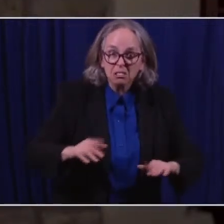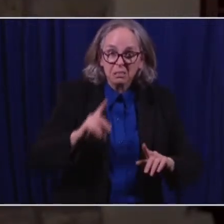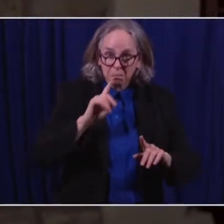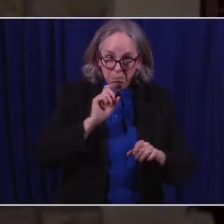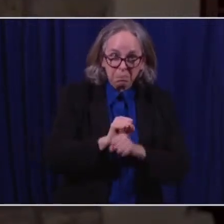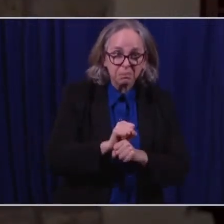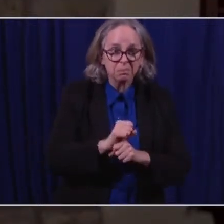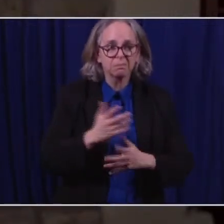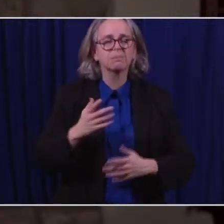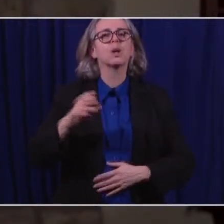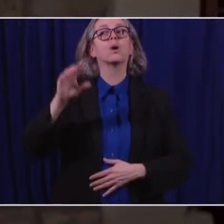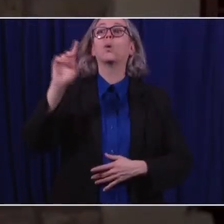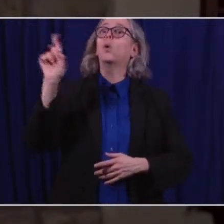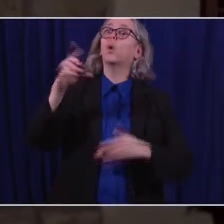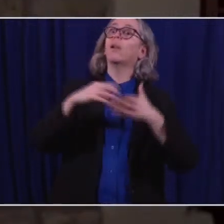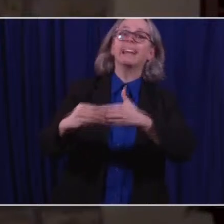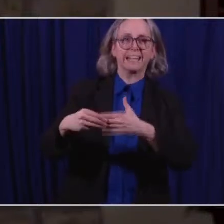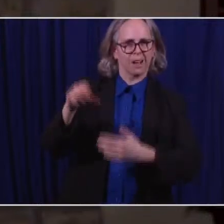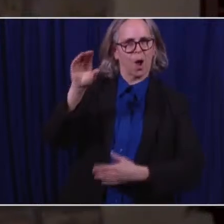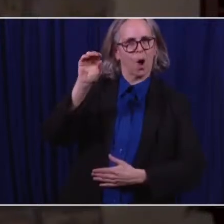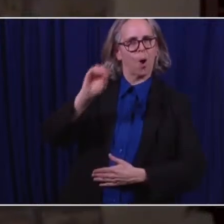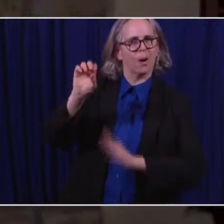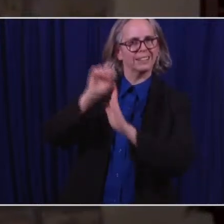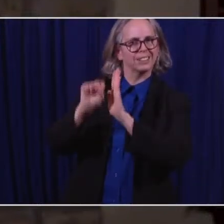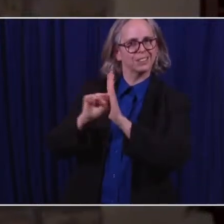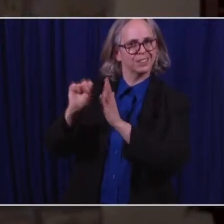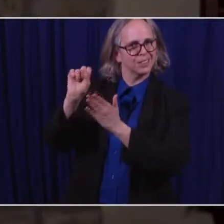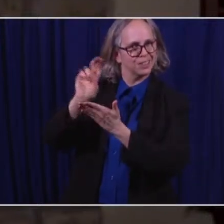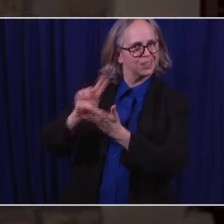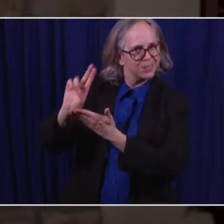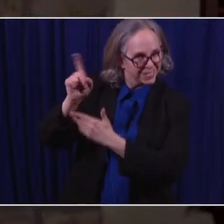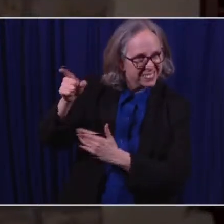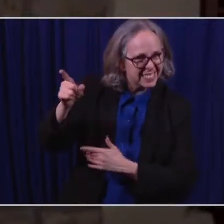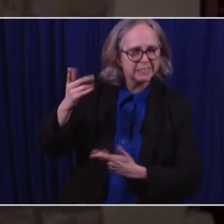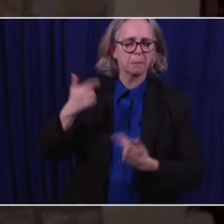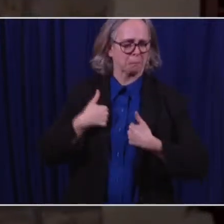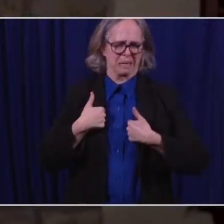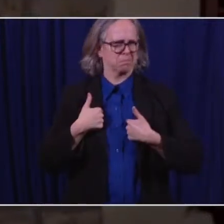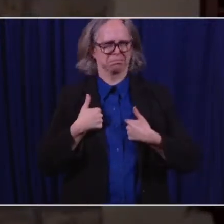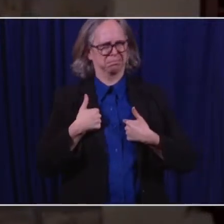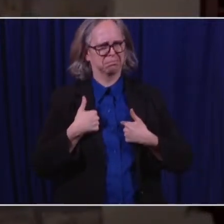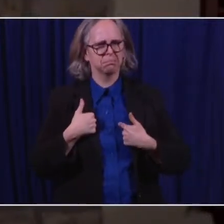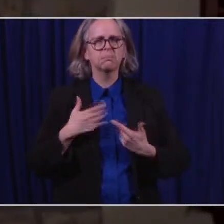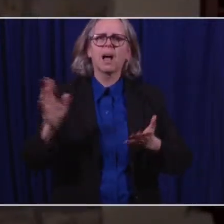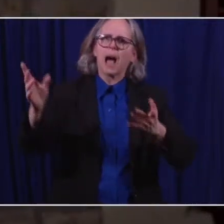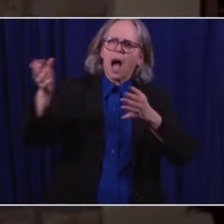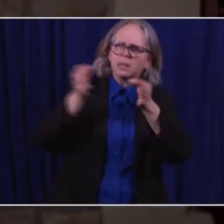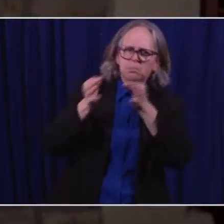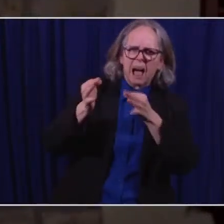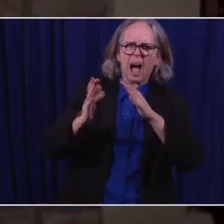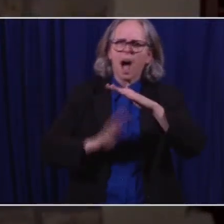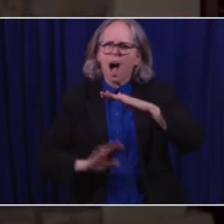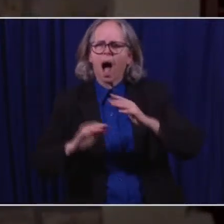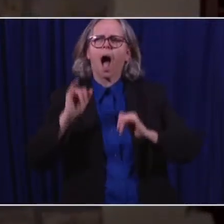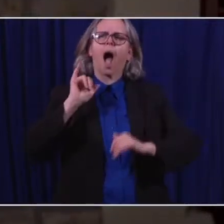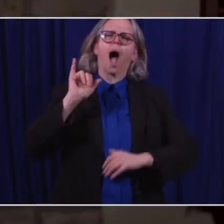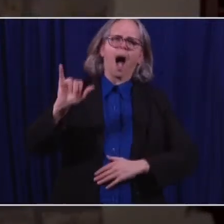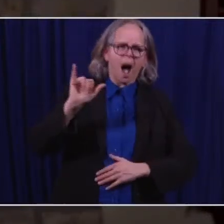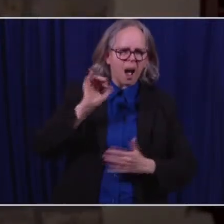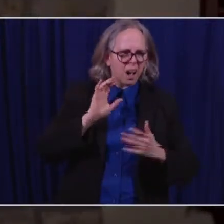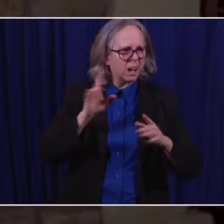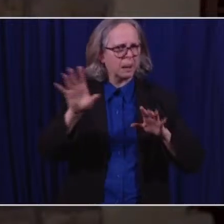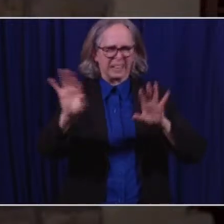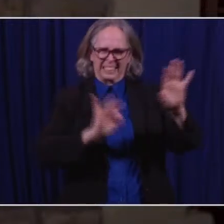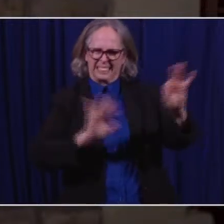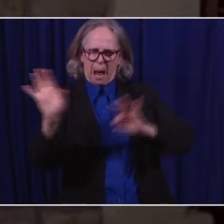but basically, from a layman's point of view, here's what they did. They took people, if there was somebody in that classroom who